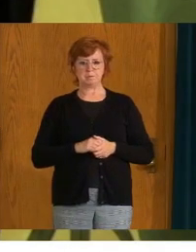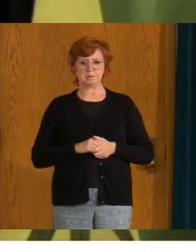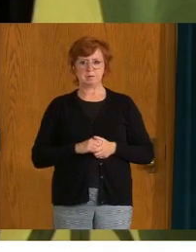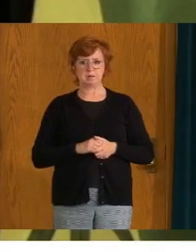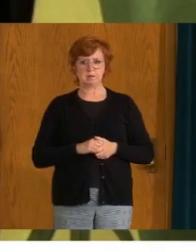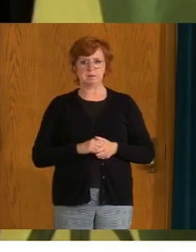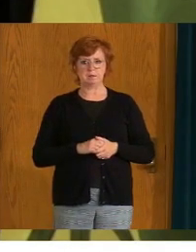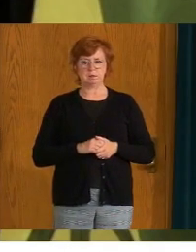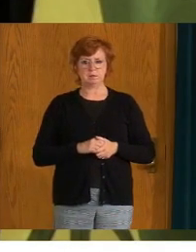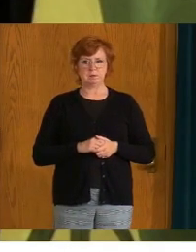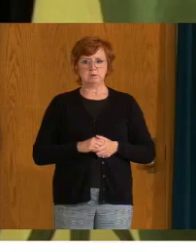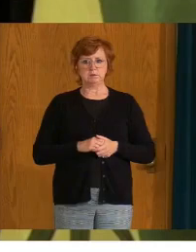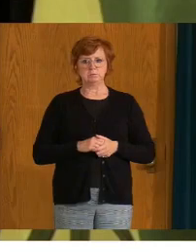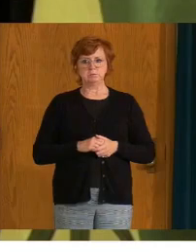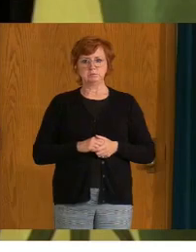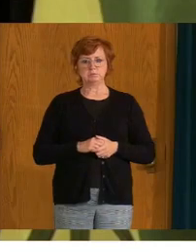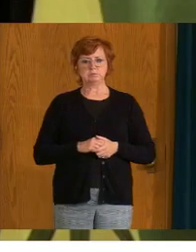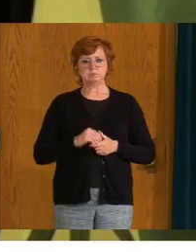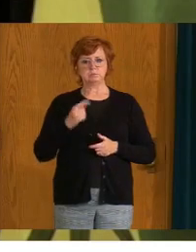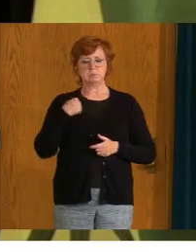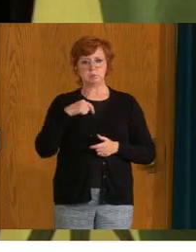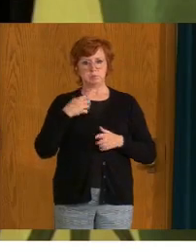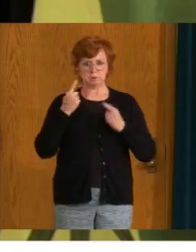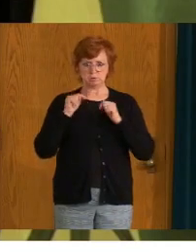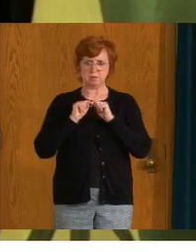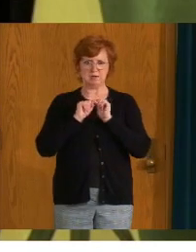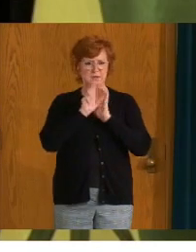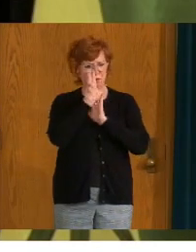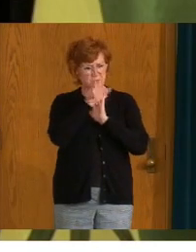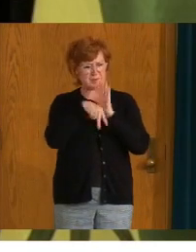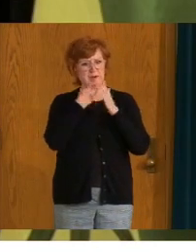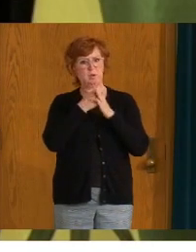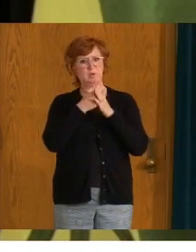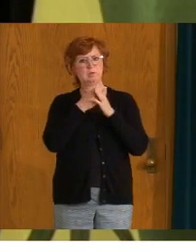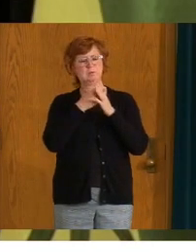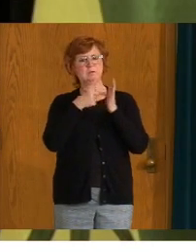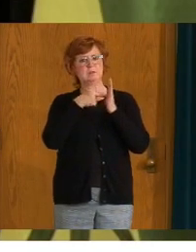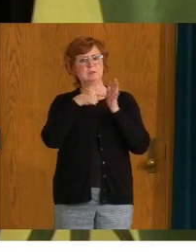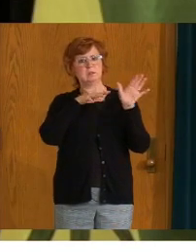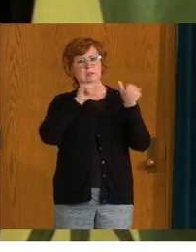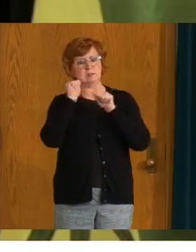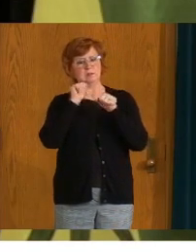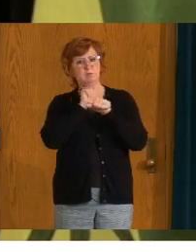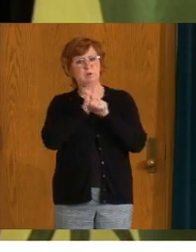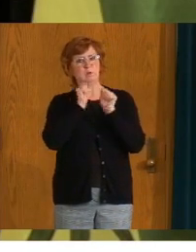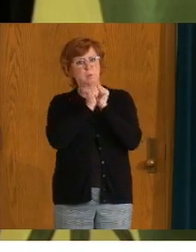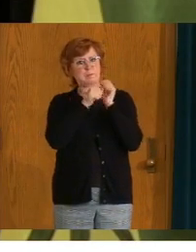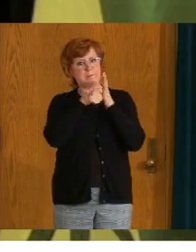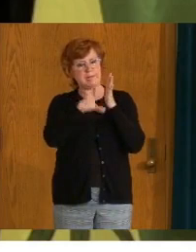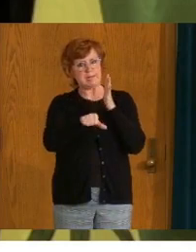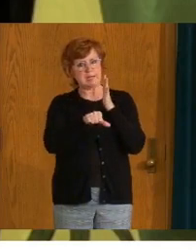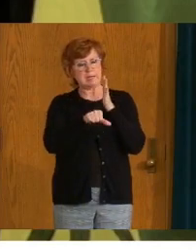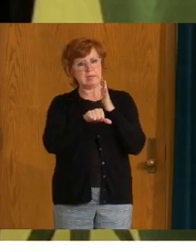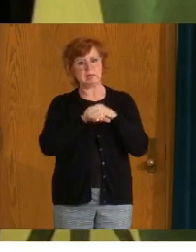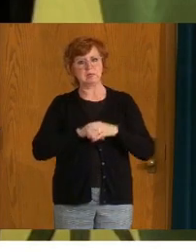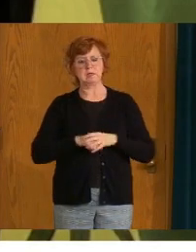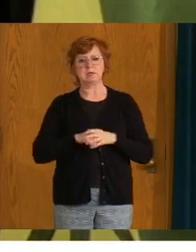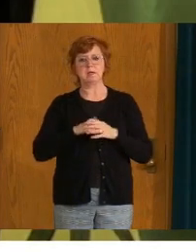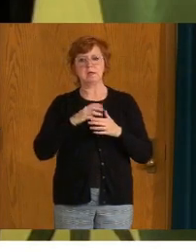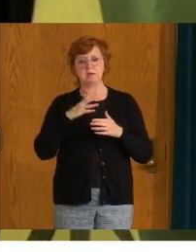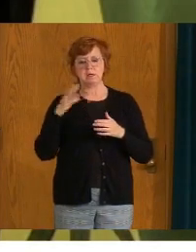to make that easier with the 3 hours of paid leave that we had earlier in this campaign, and now we're trying to take even an